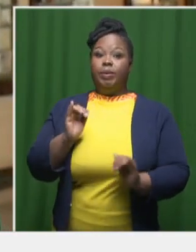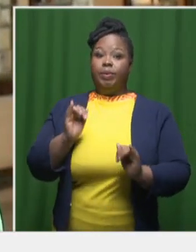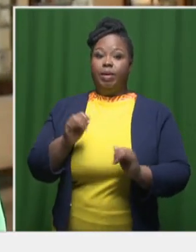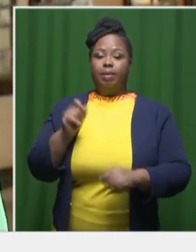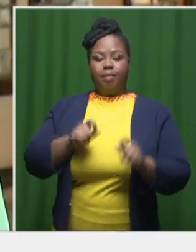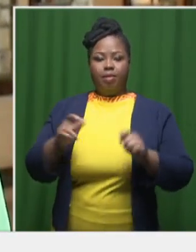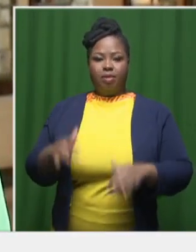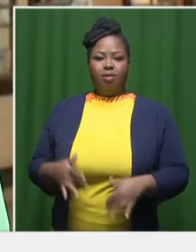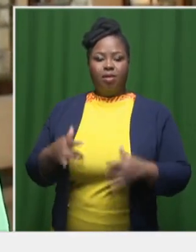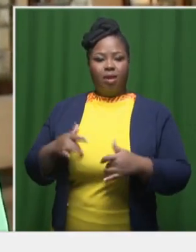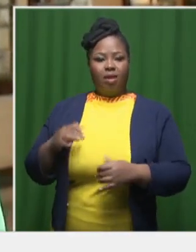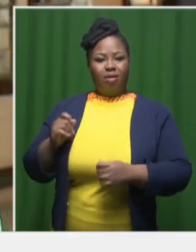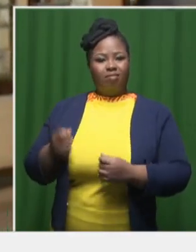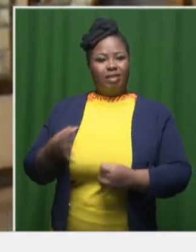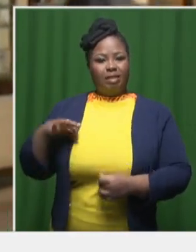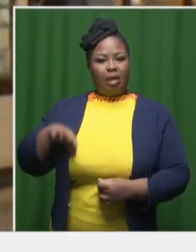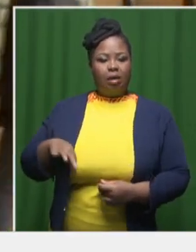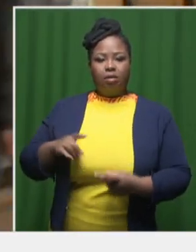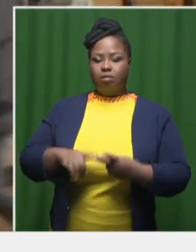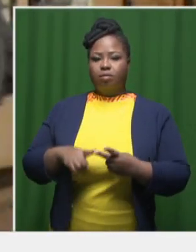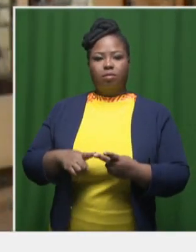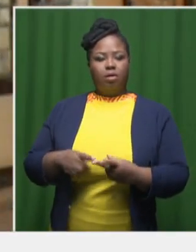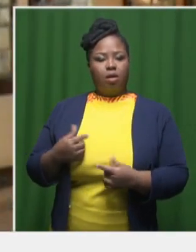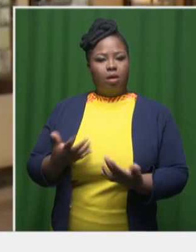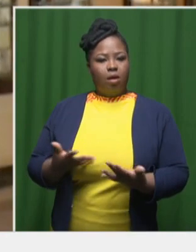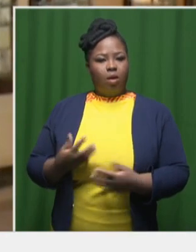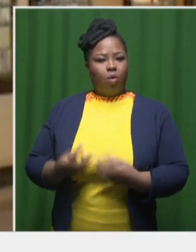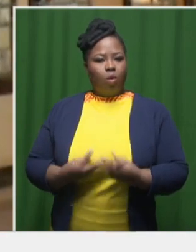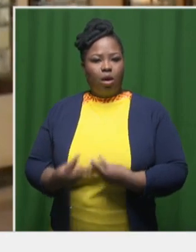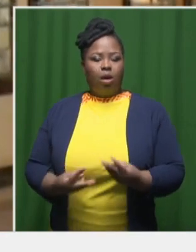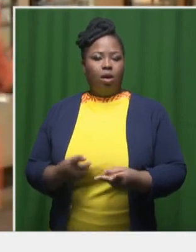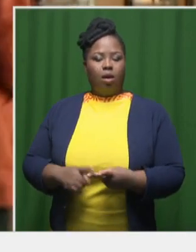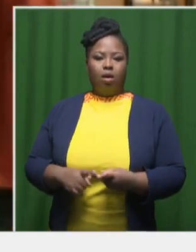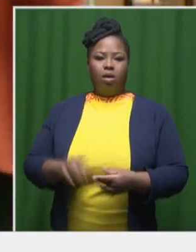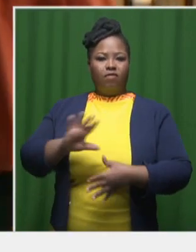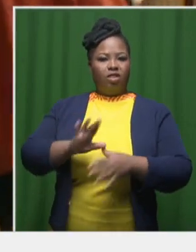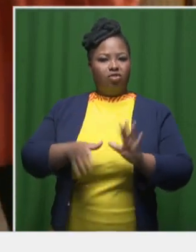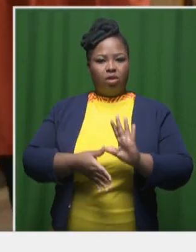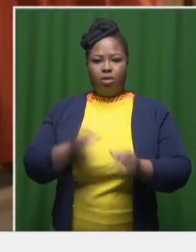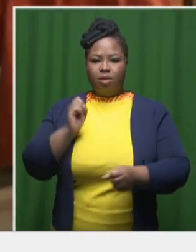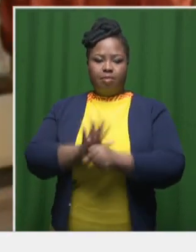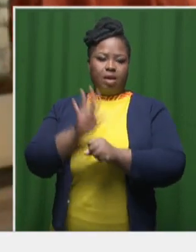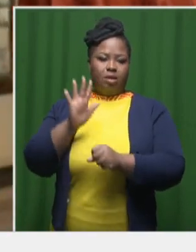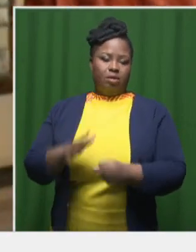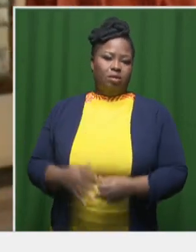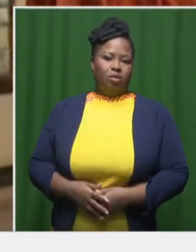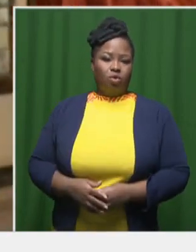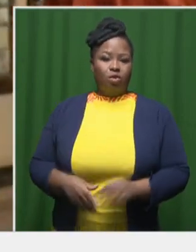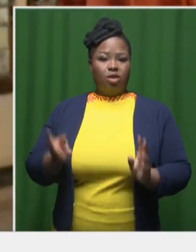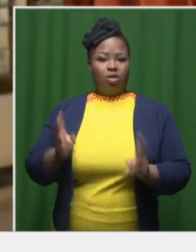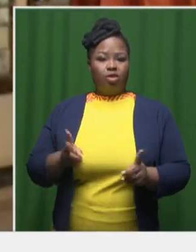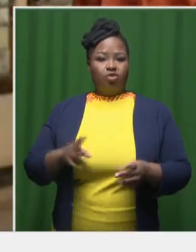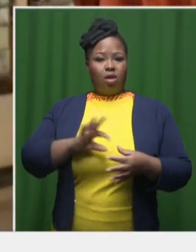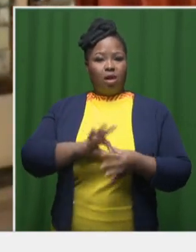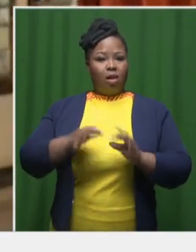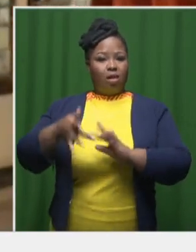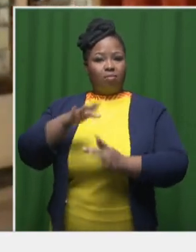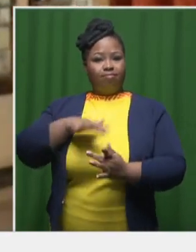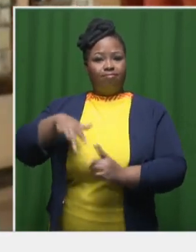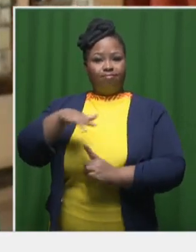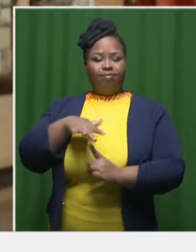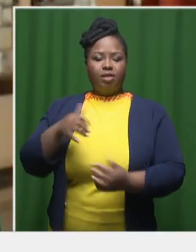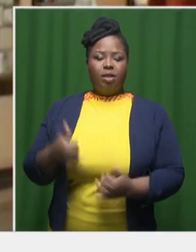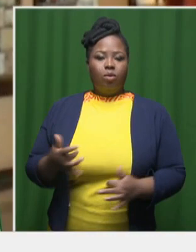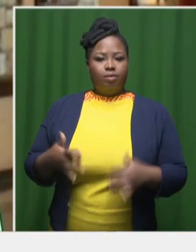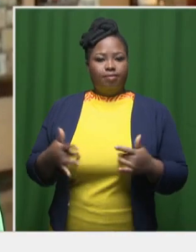people's livelihoods, it's threatening people's lives, it's devastating infrastructure, it's impacting on the natural ecosystems that we need to survive. So I think that's